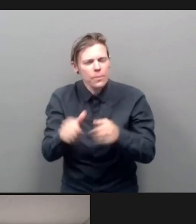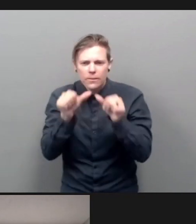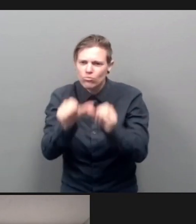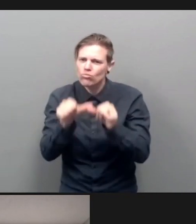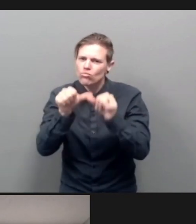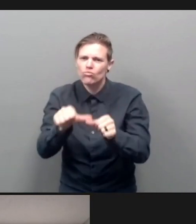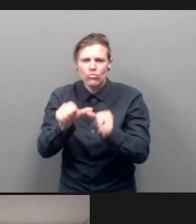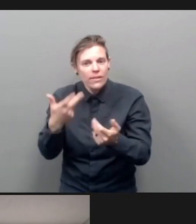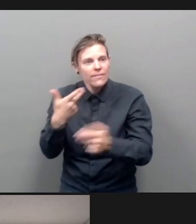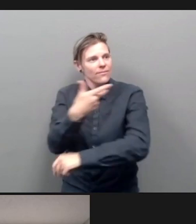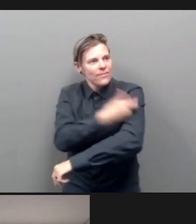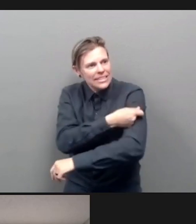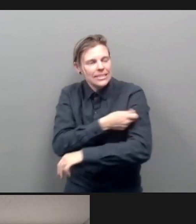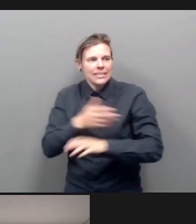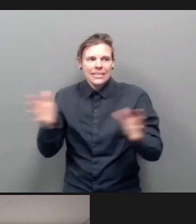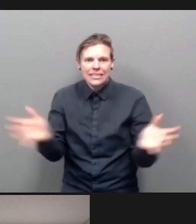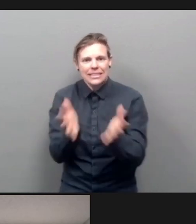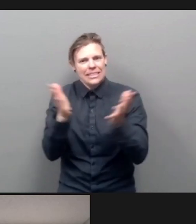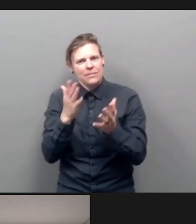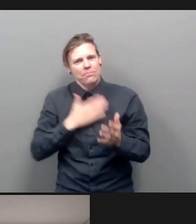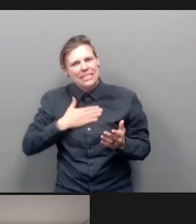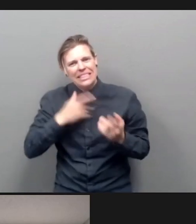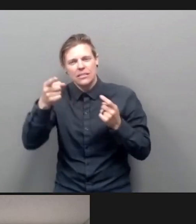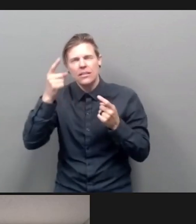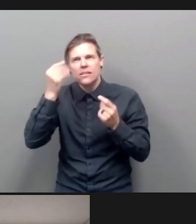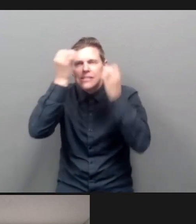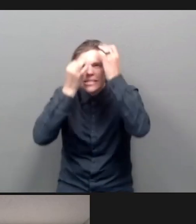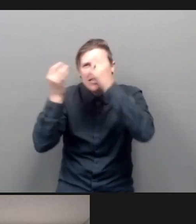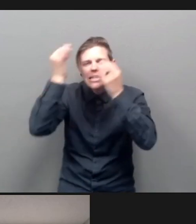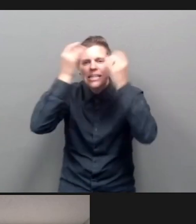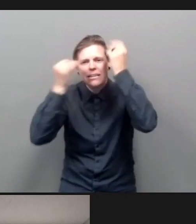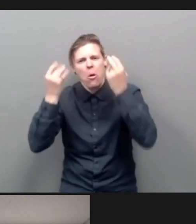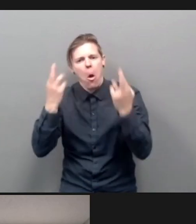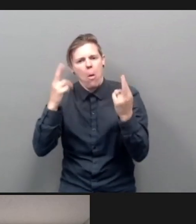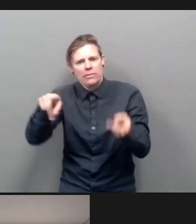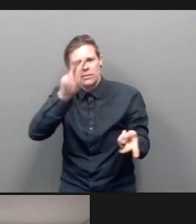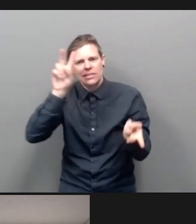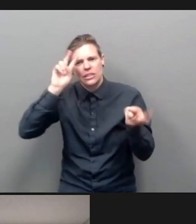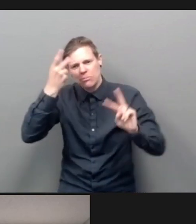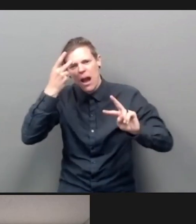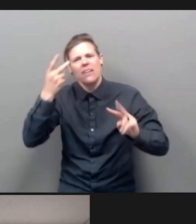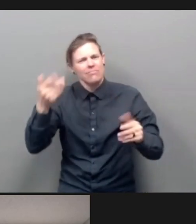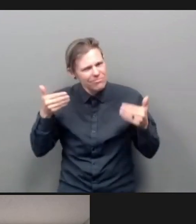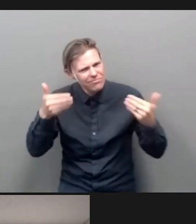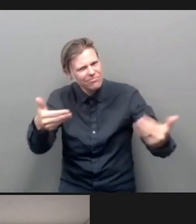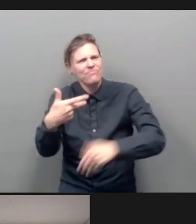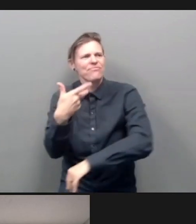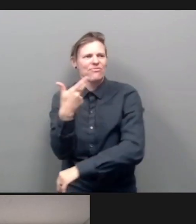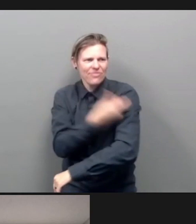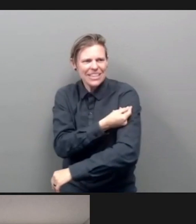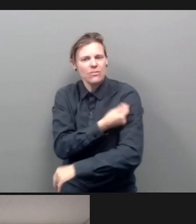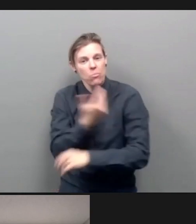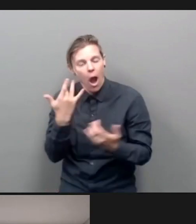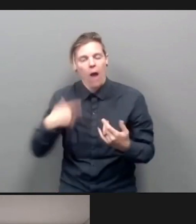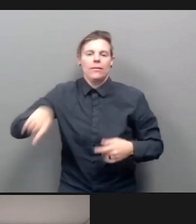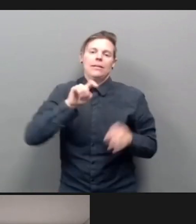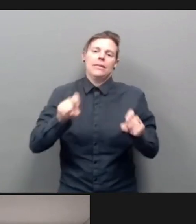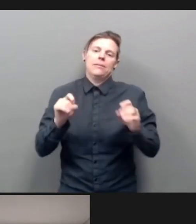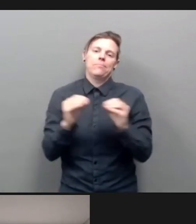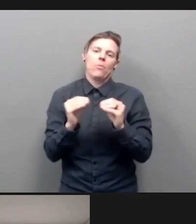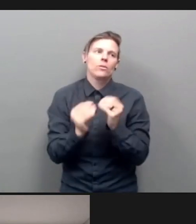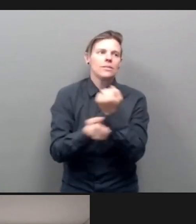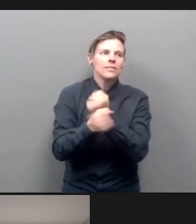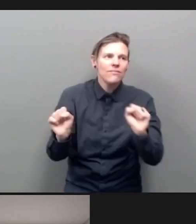get vaccinated. You will make us all safer, and you will protect yourselves and your healthcare community. So thank you very much,